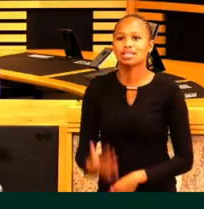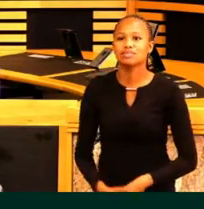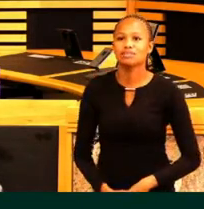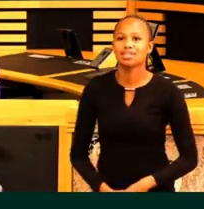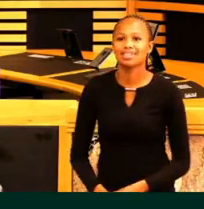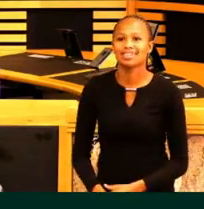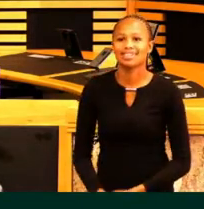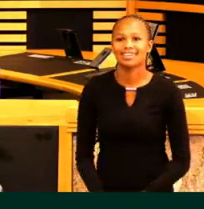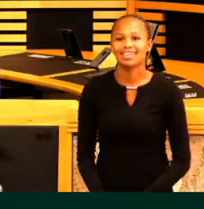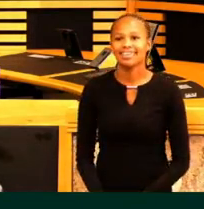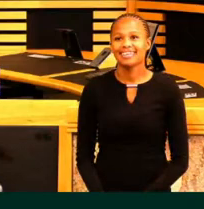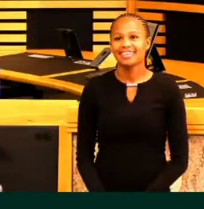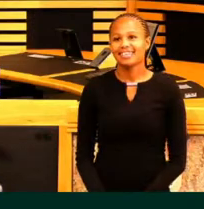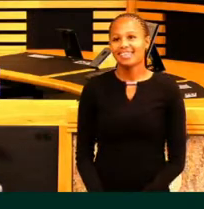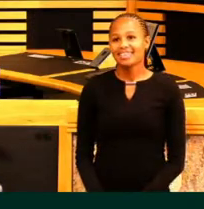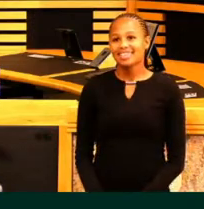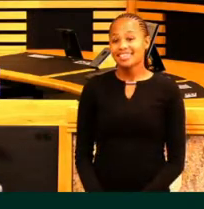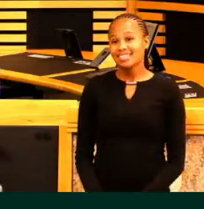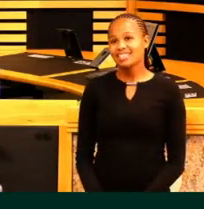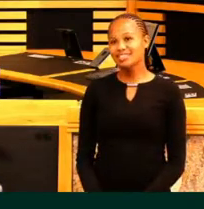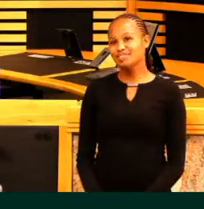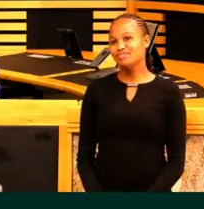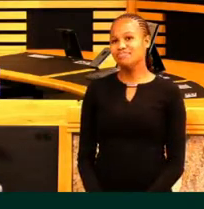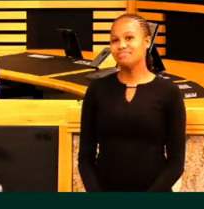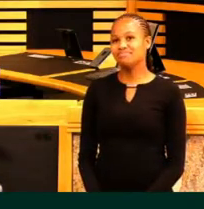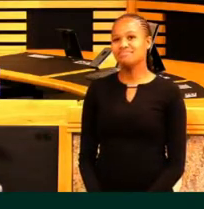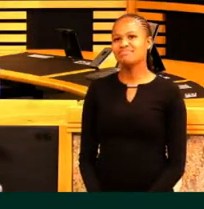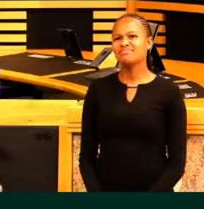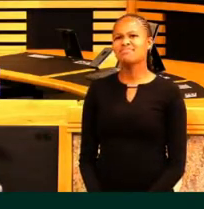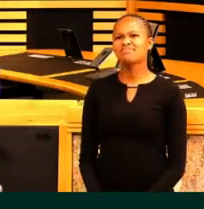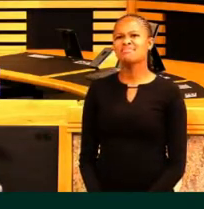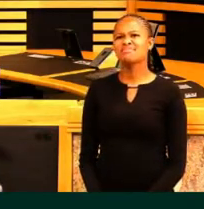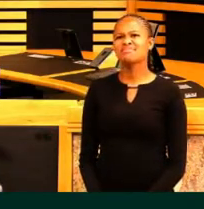Let's uh the next speaker is Honorable